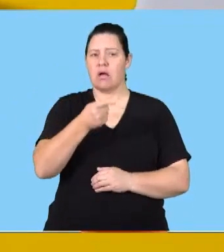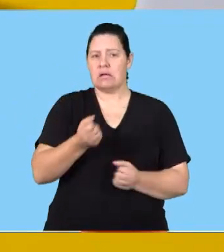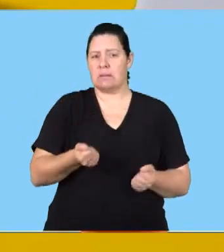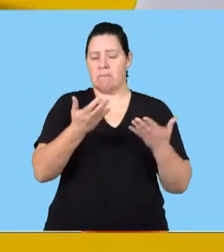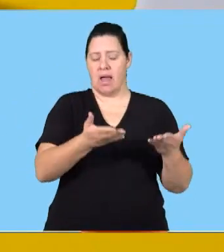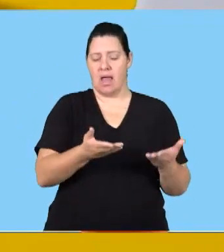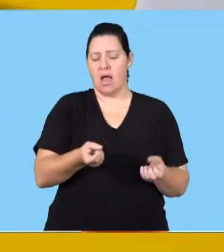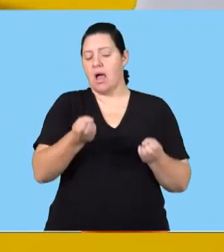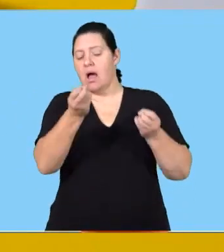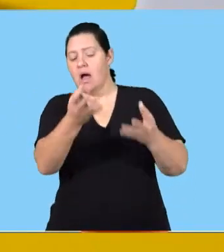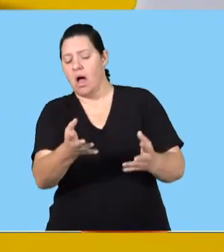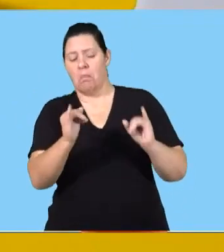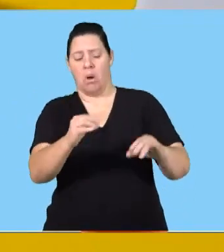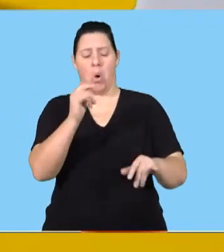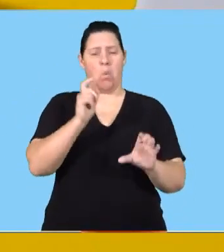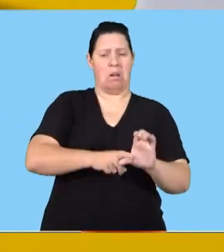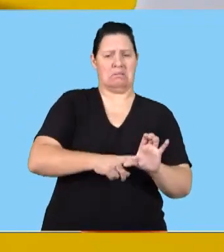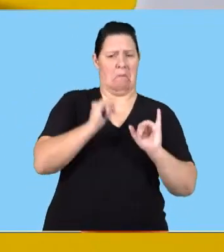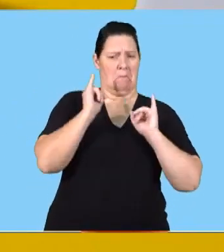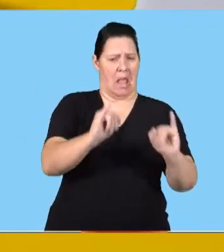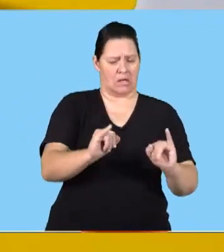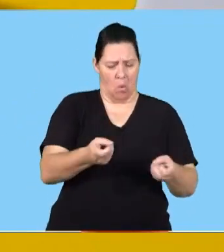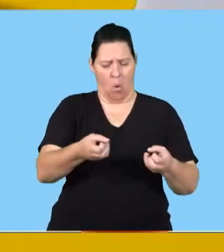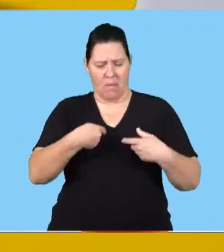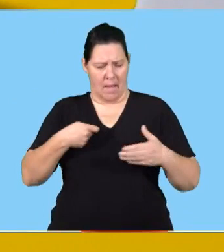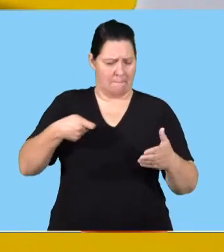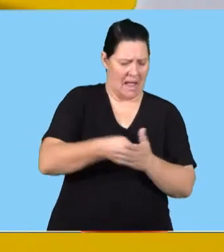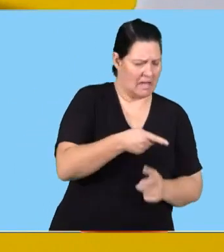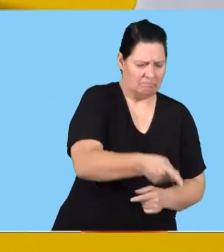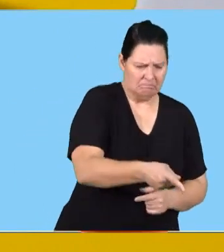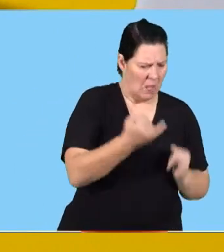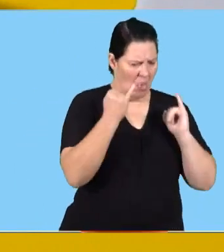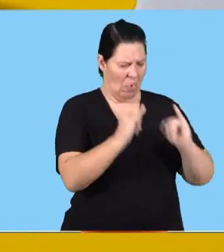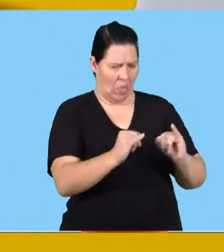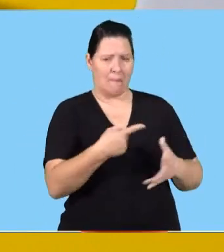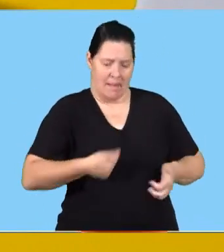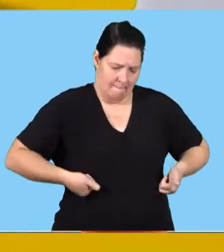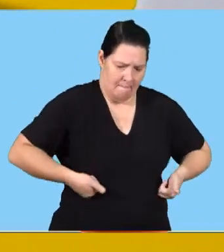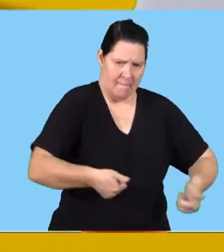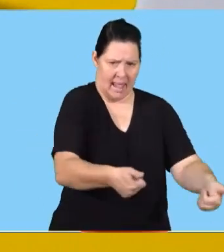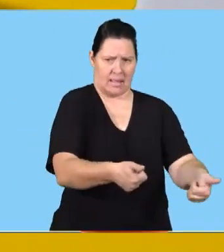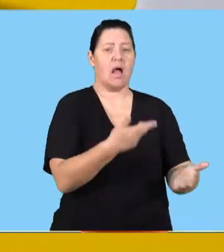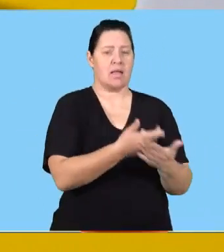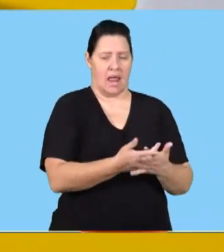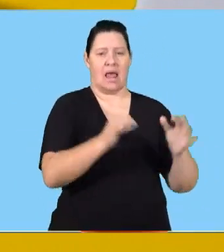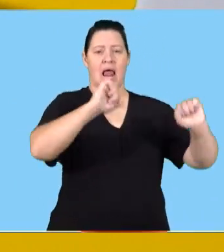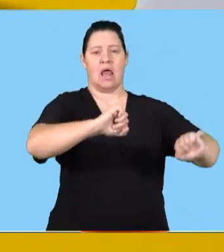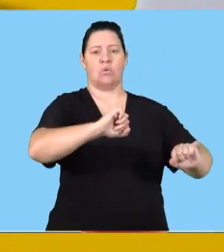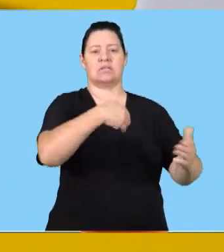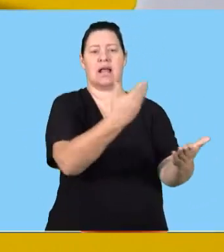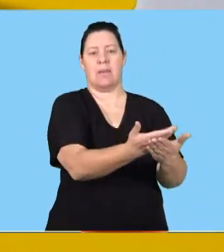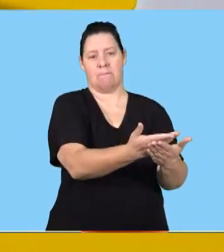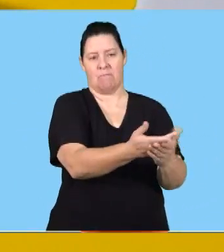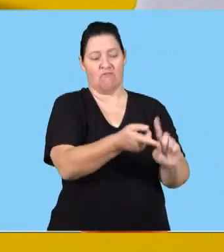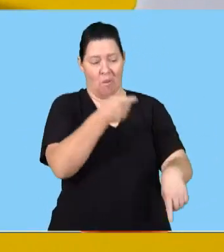quality goods to your business or to you individually, you can return the goods back to the supplier and claim an